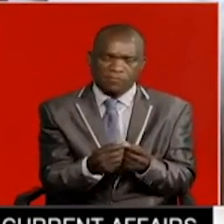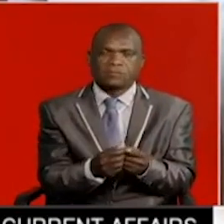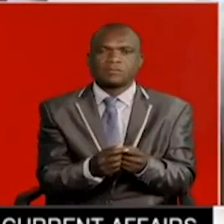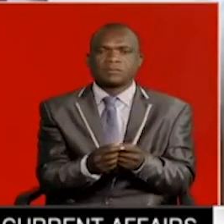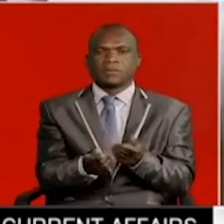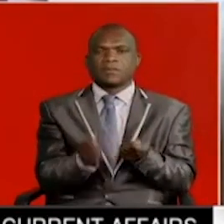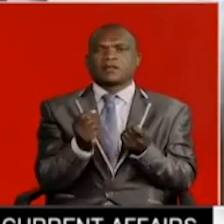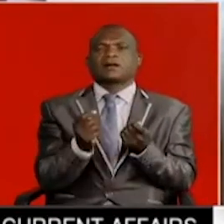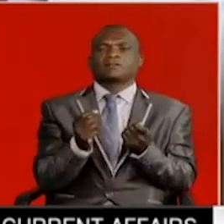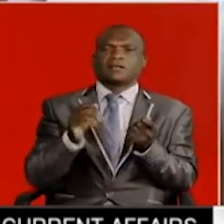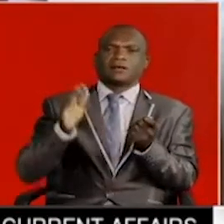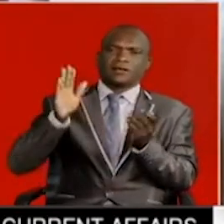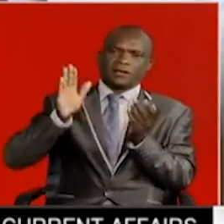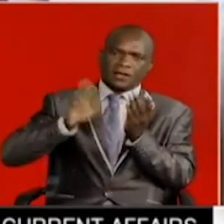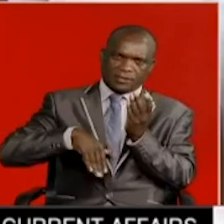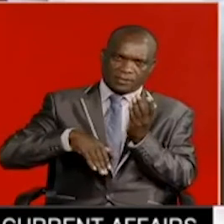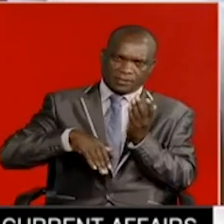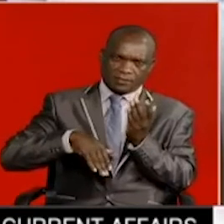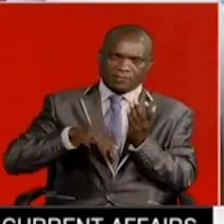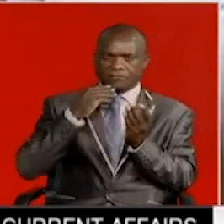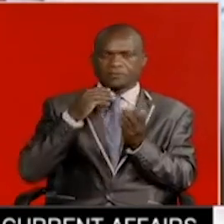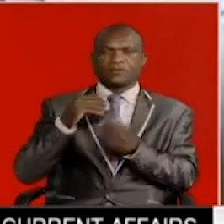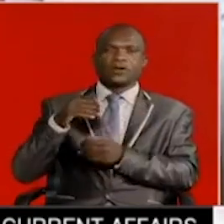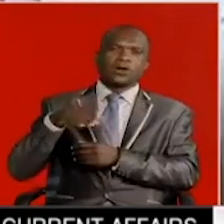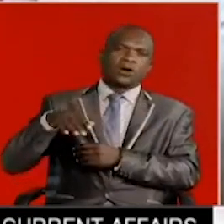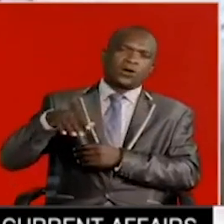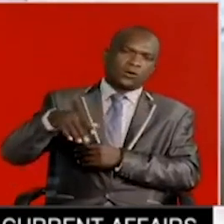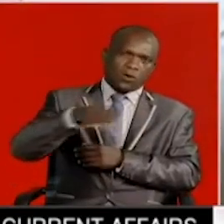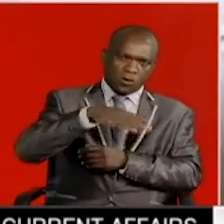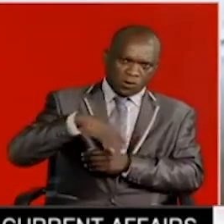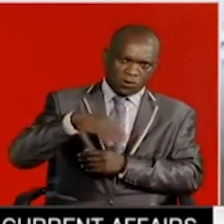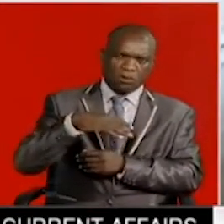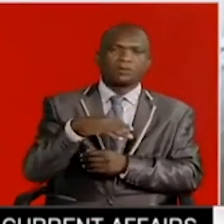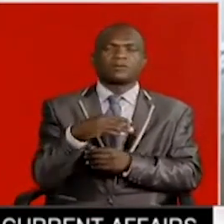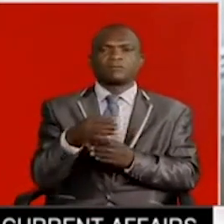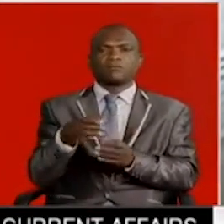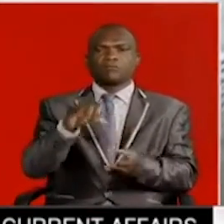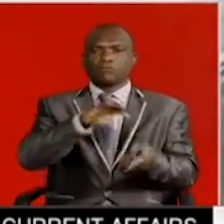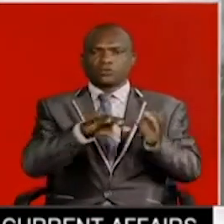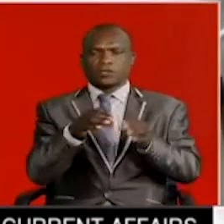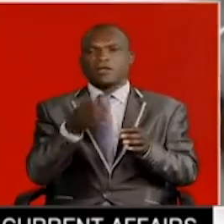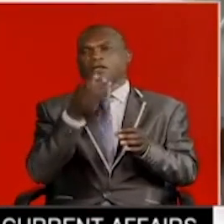And lastly, all medical wastes will be